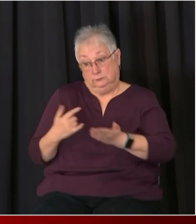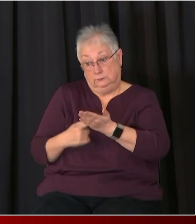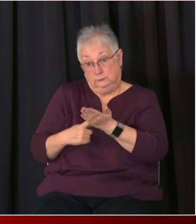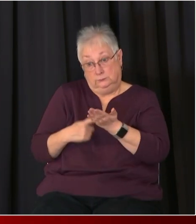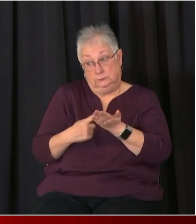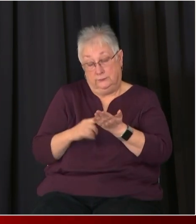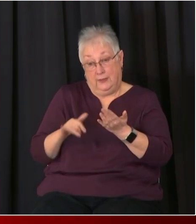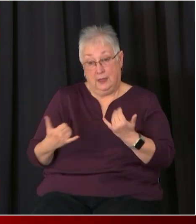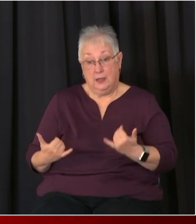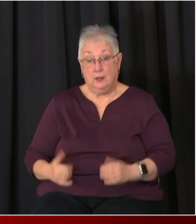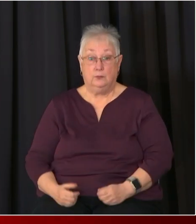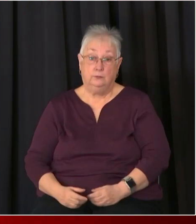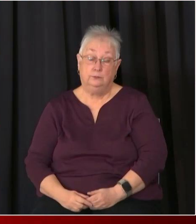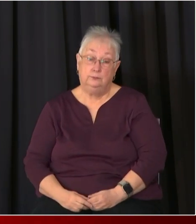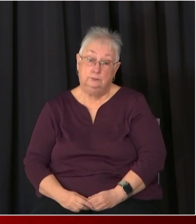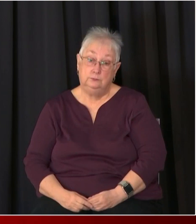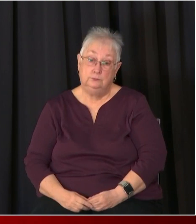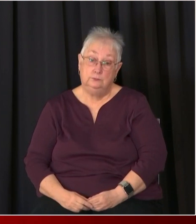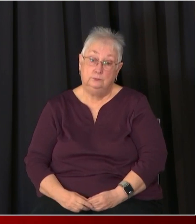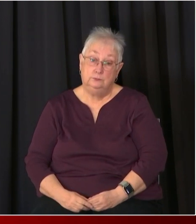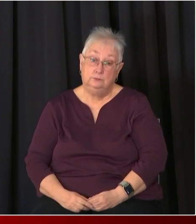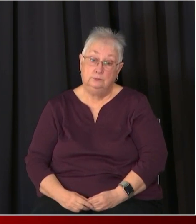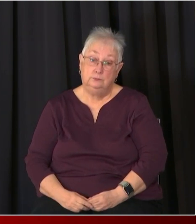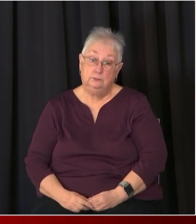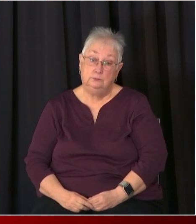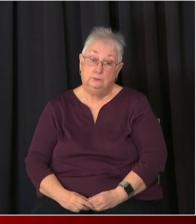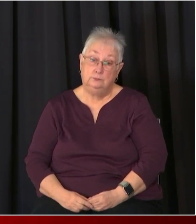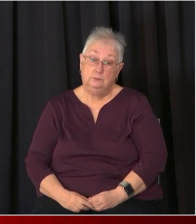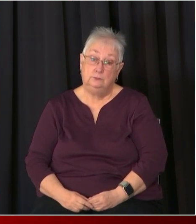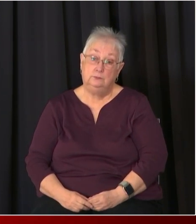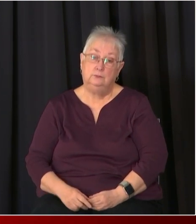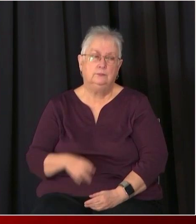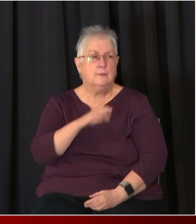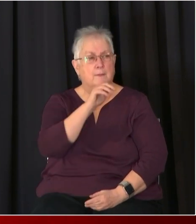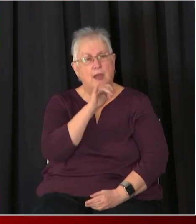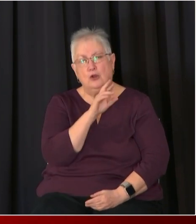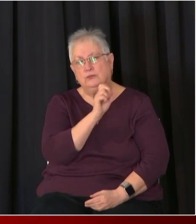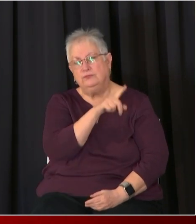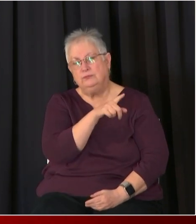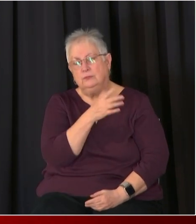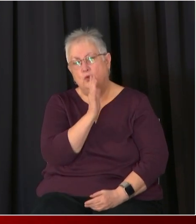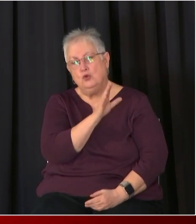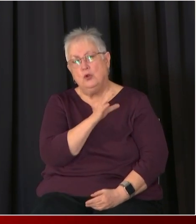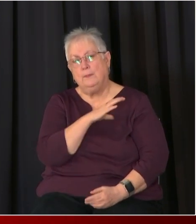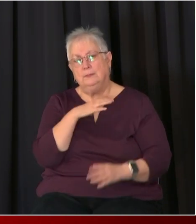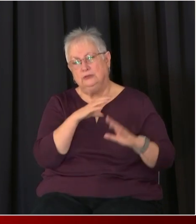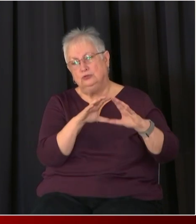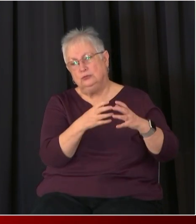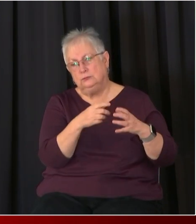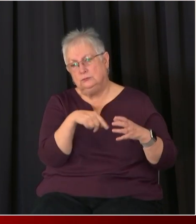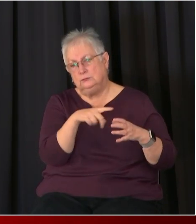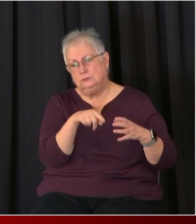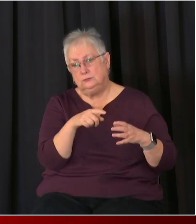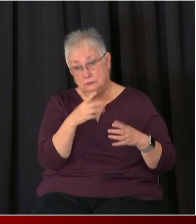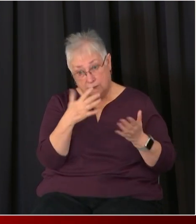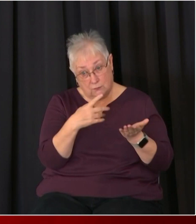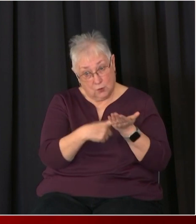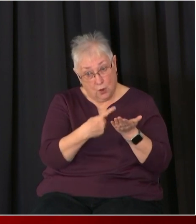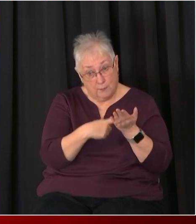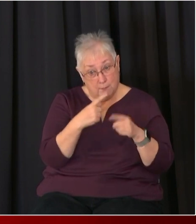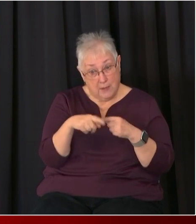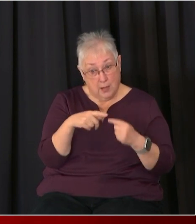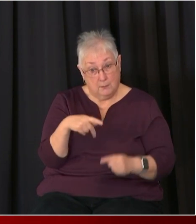this is for Mayor Bowser. Has your administration been talking, and I know it's early, but have you all been talking about a